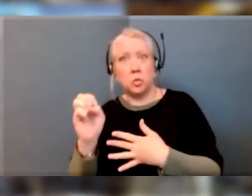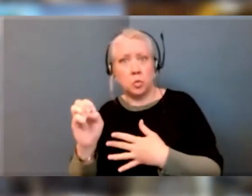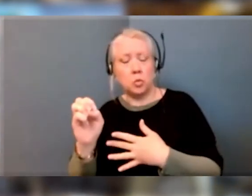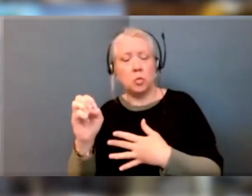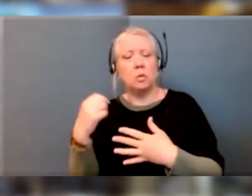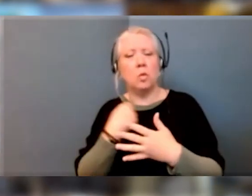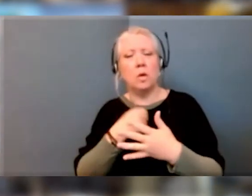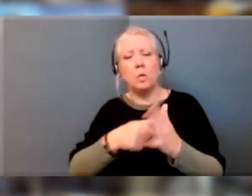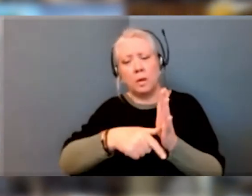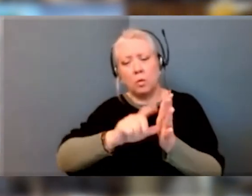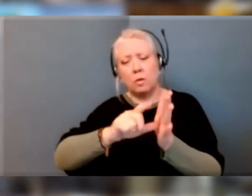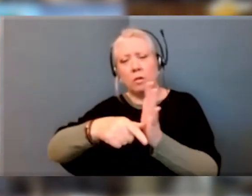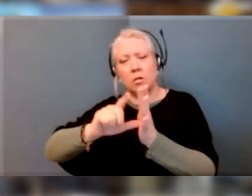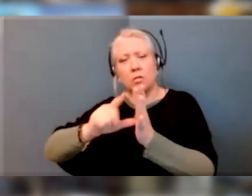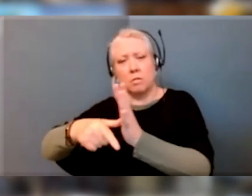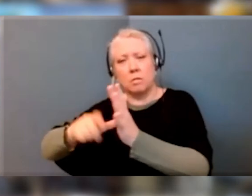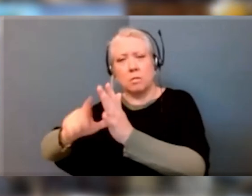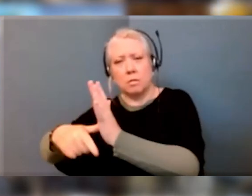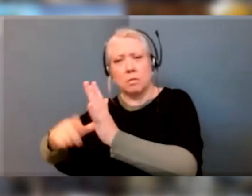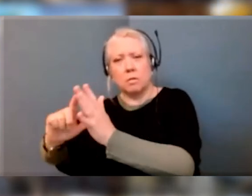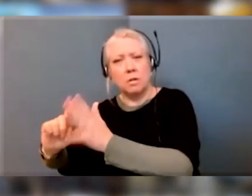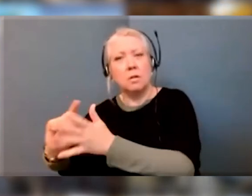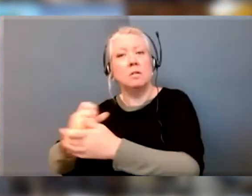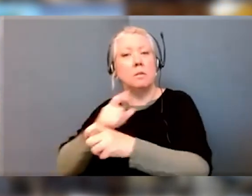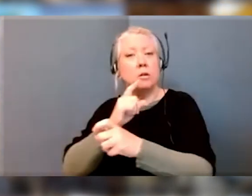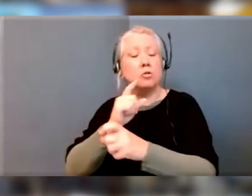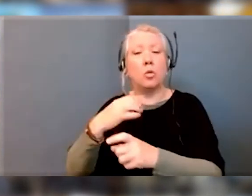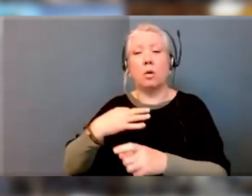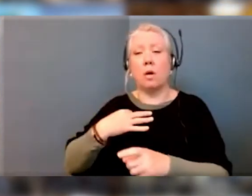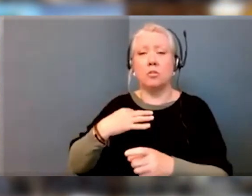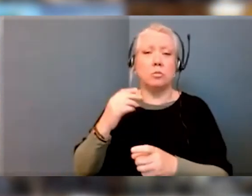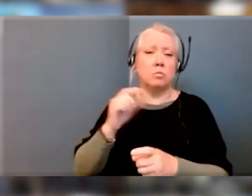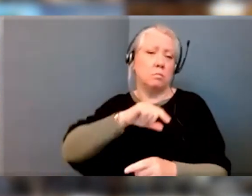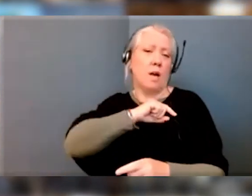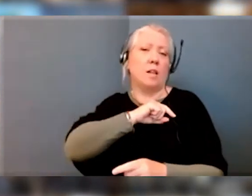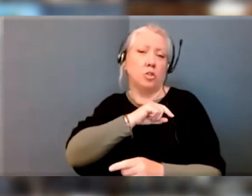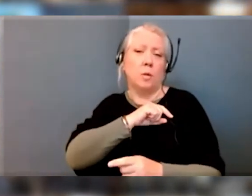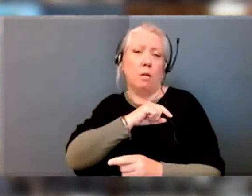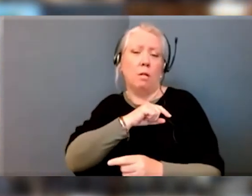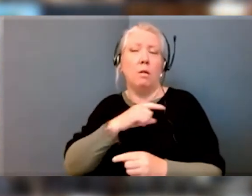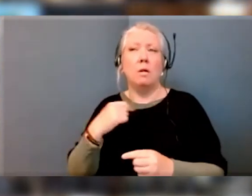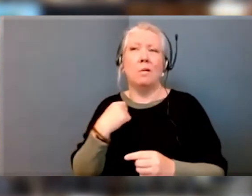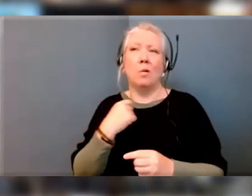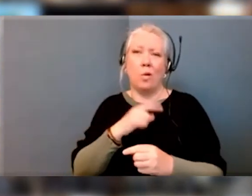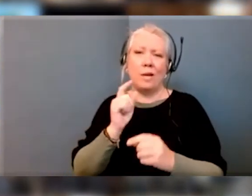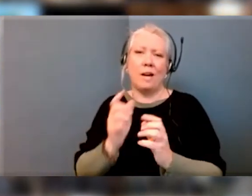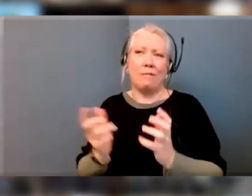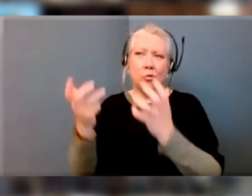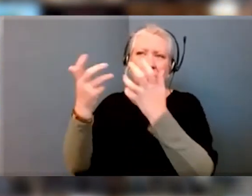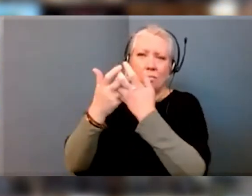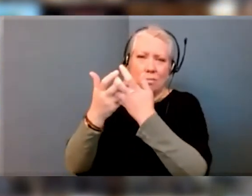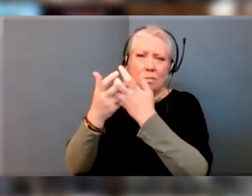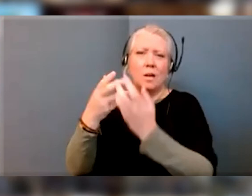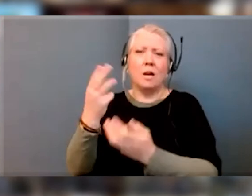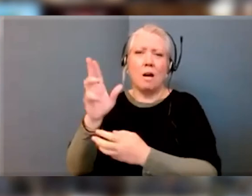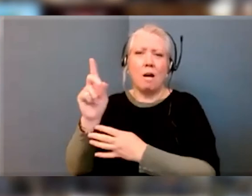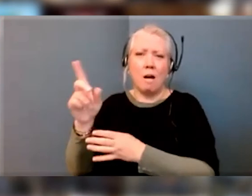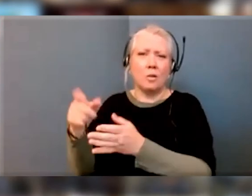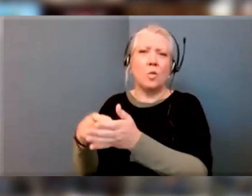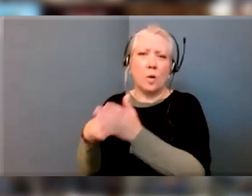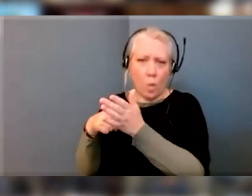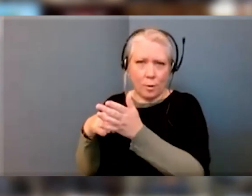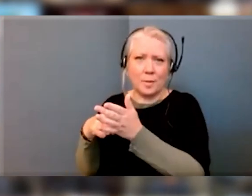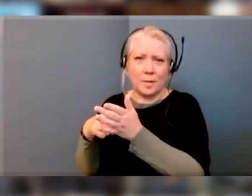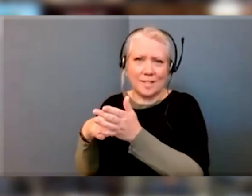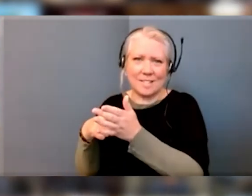that they are eligible, right? We have HUD guidelines we have to meet, so we have to make sure that the proposed activities actually meet the